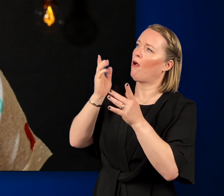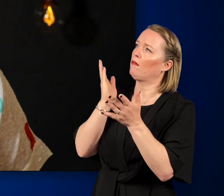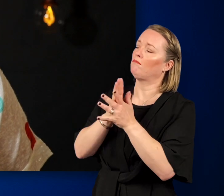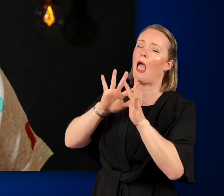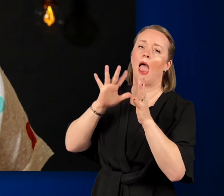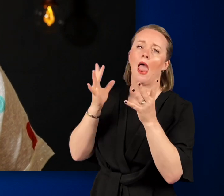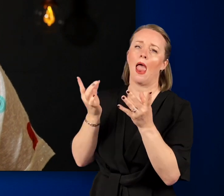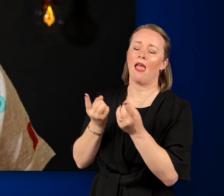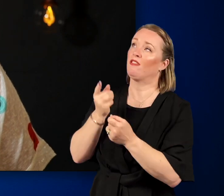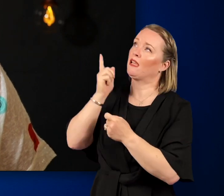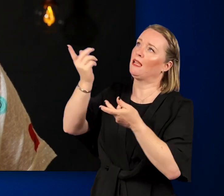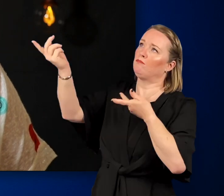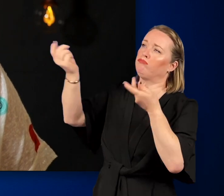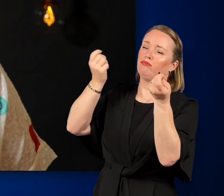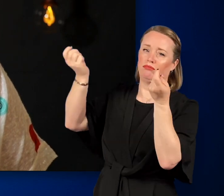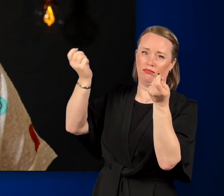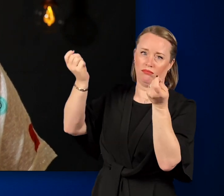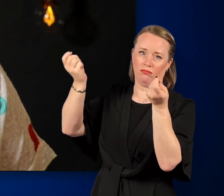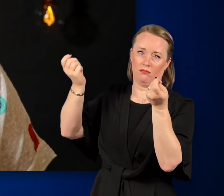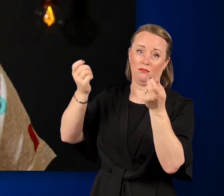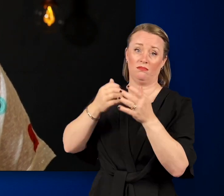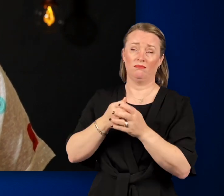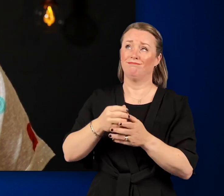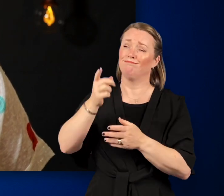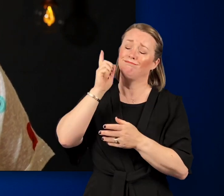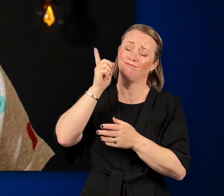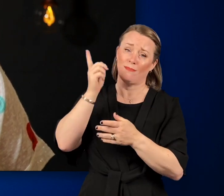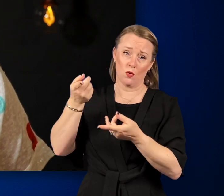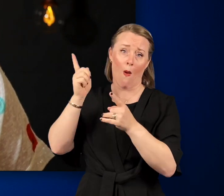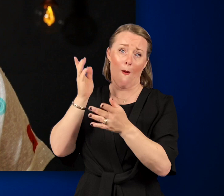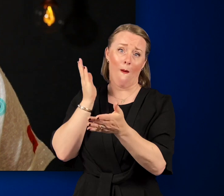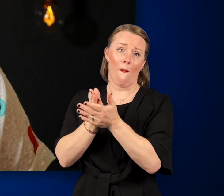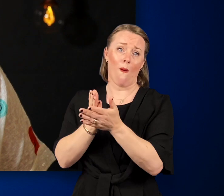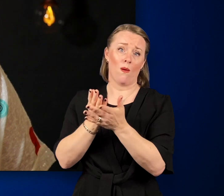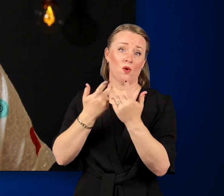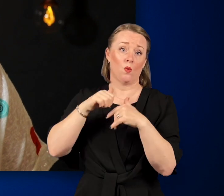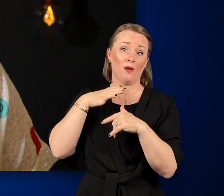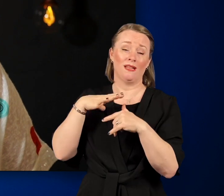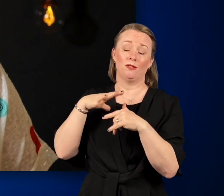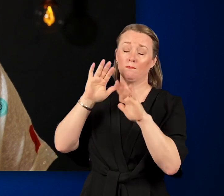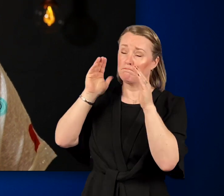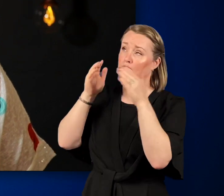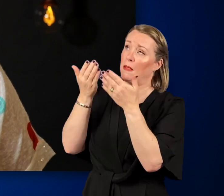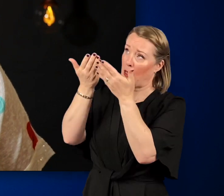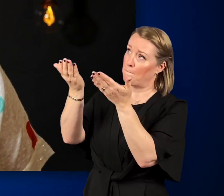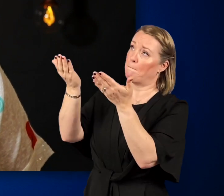hands. And let's recognize that he is the one to whom we need to turn. Let's